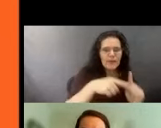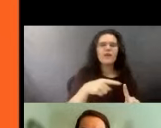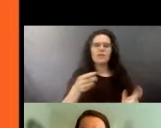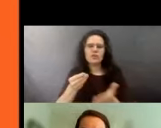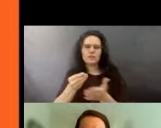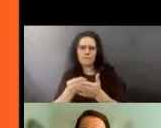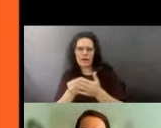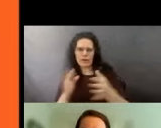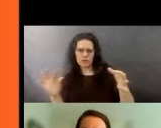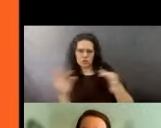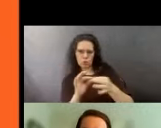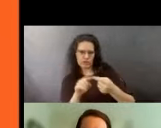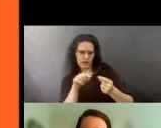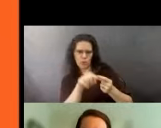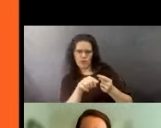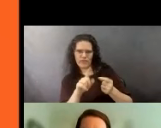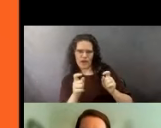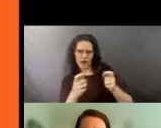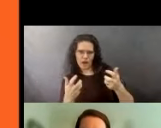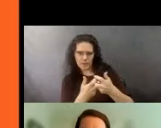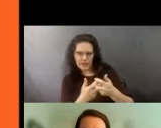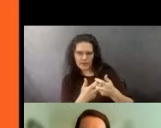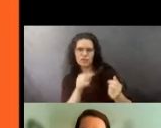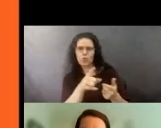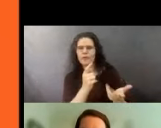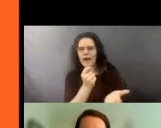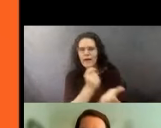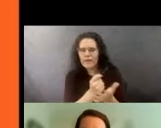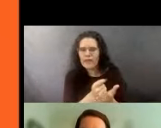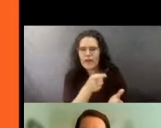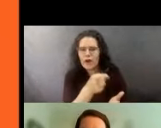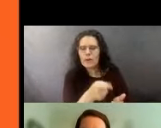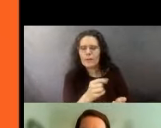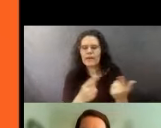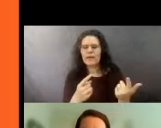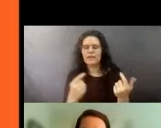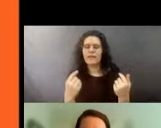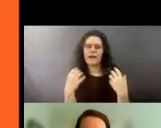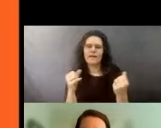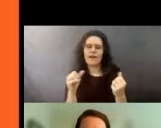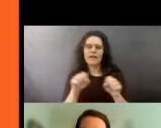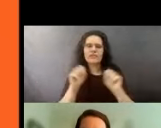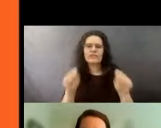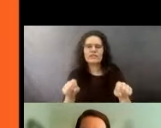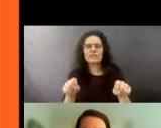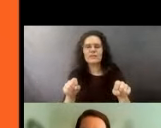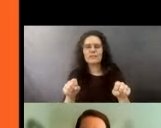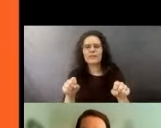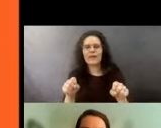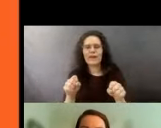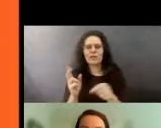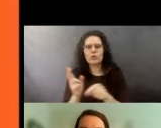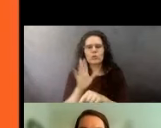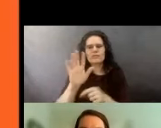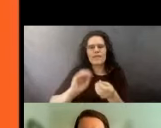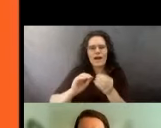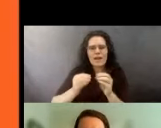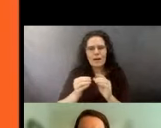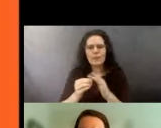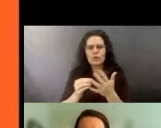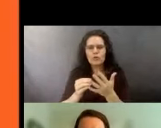value of the MLP, and that health systems can also claim potentially under their community benefit dollars that are required to maintain their